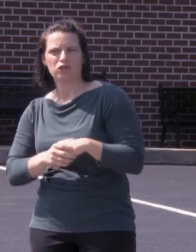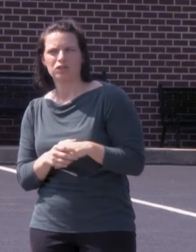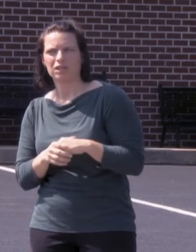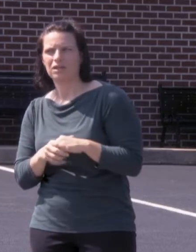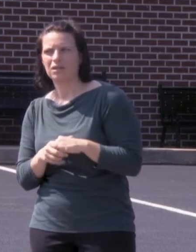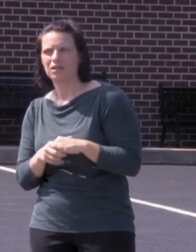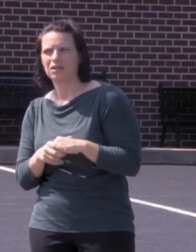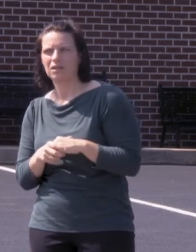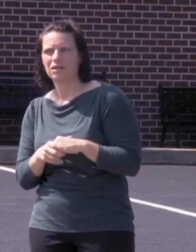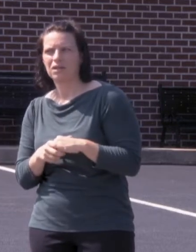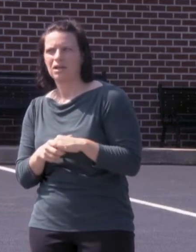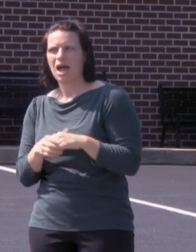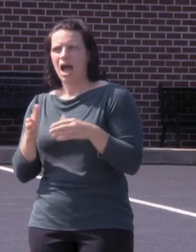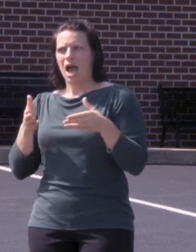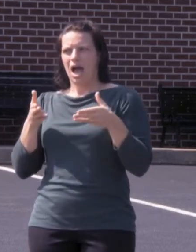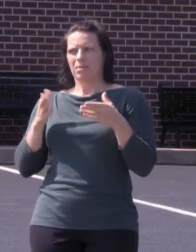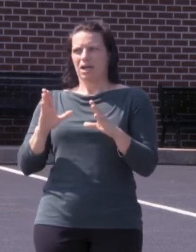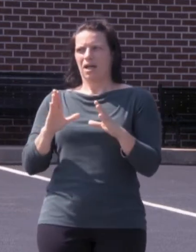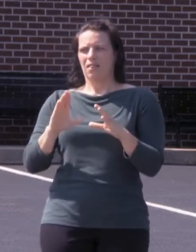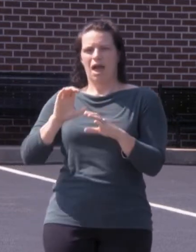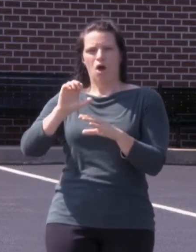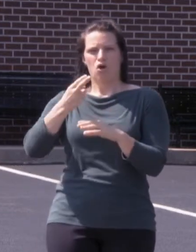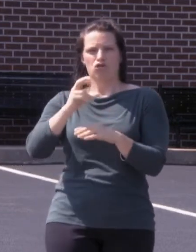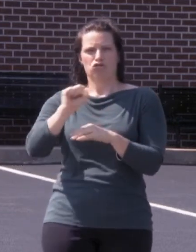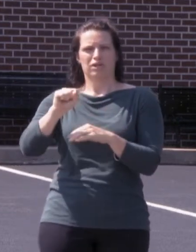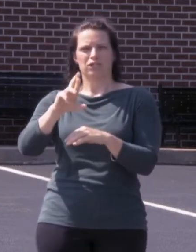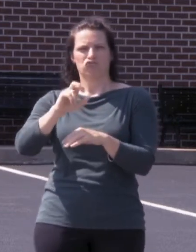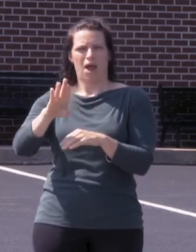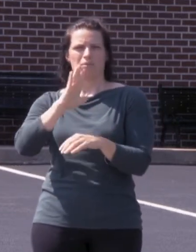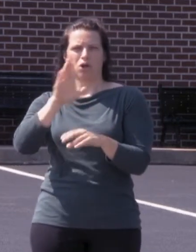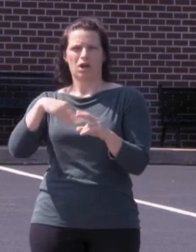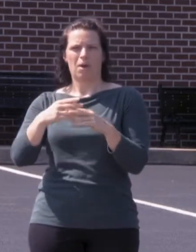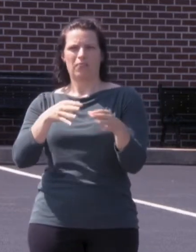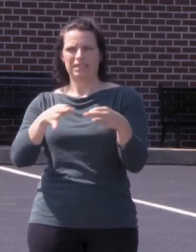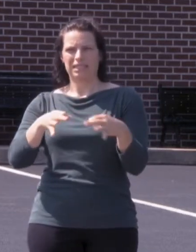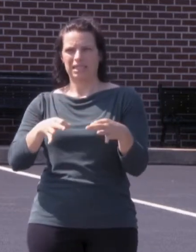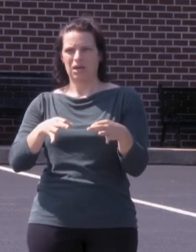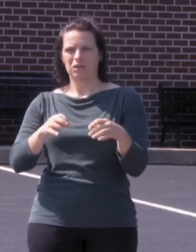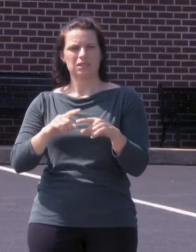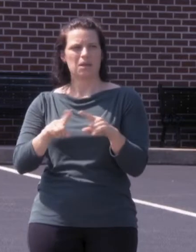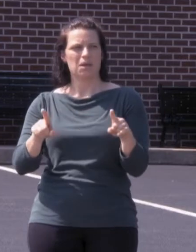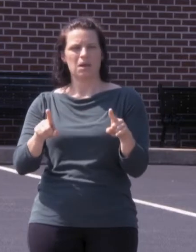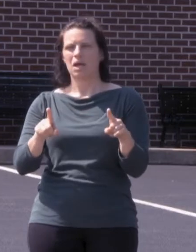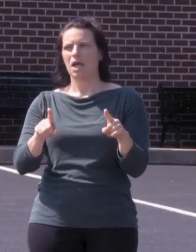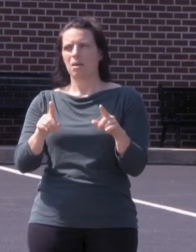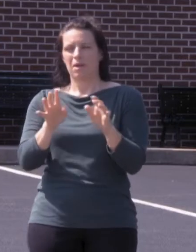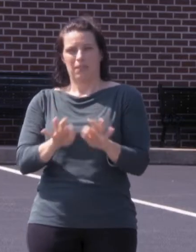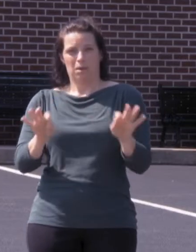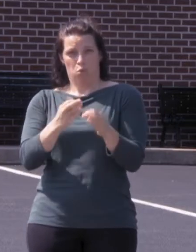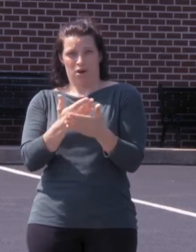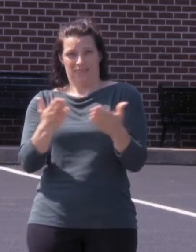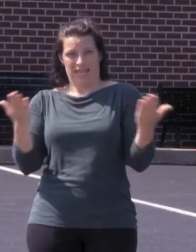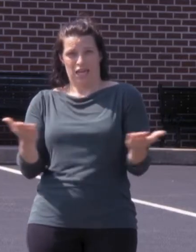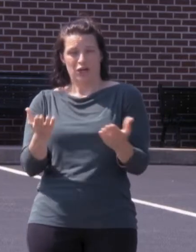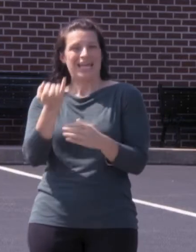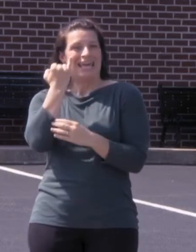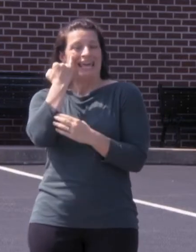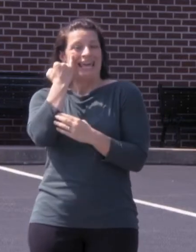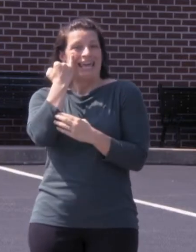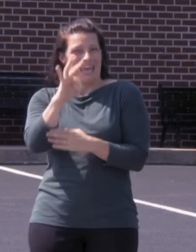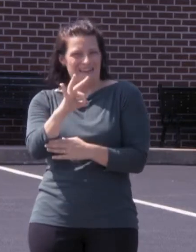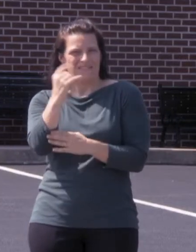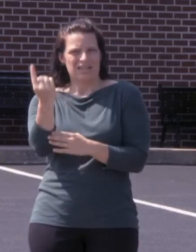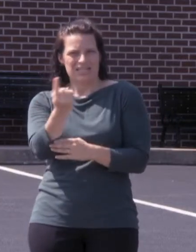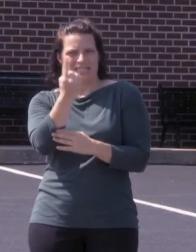misconduct? I'm going to let Chris Rabb talk about the details, but the key here is if